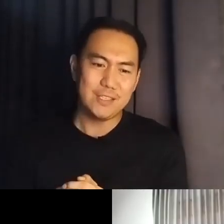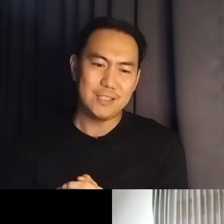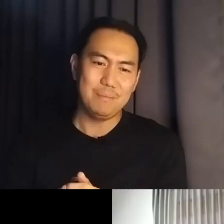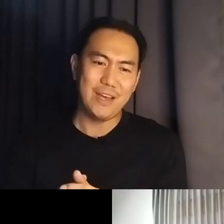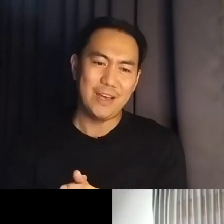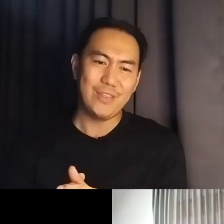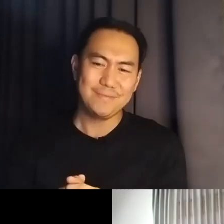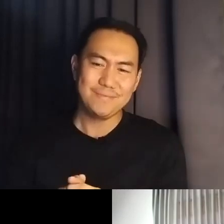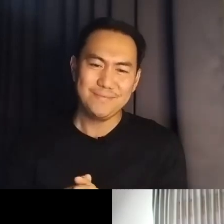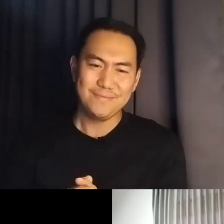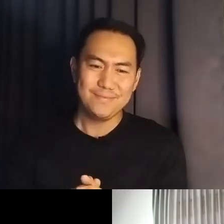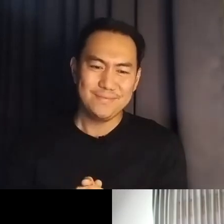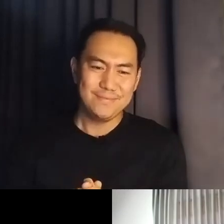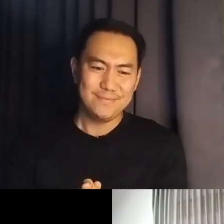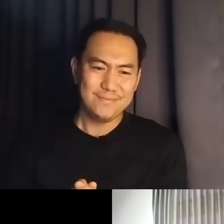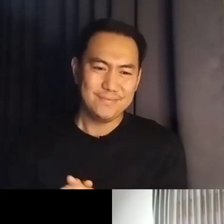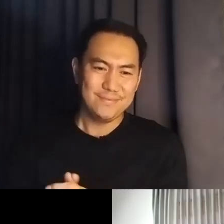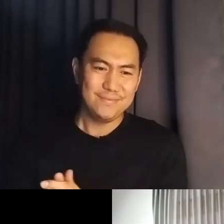this time. Nathalie.